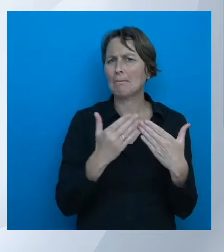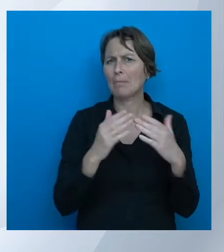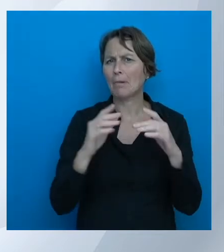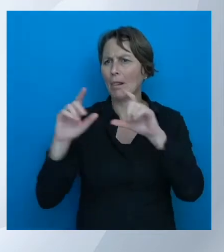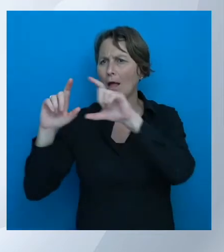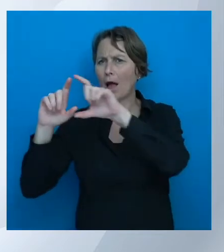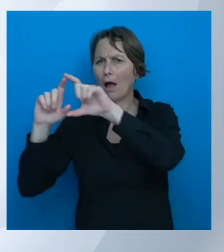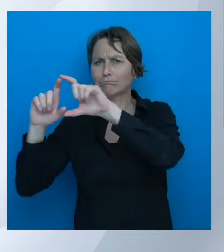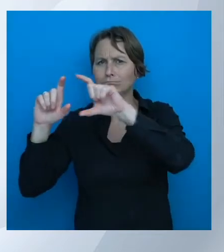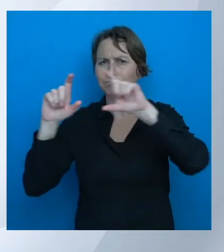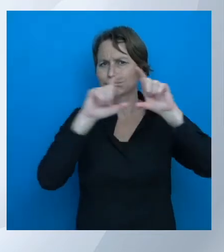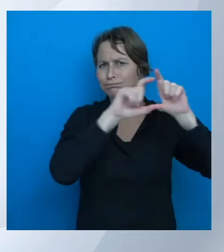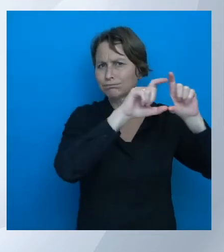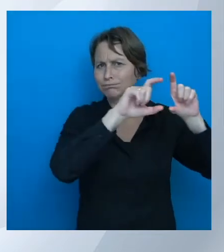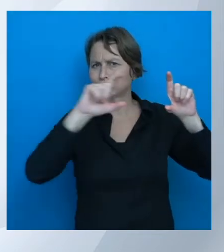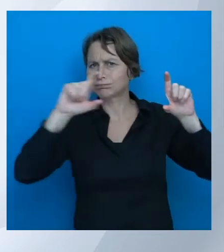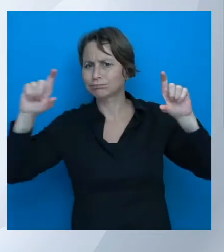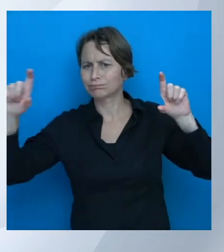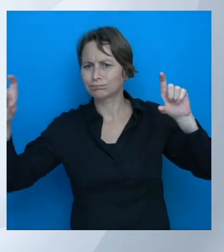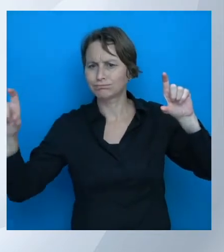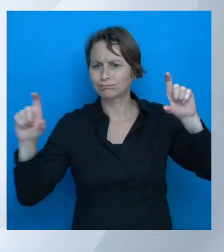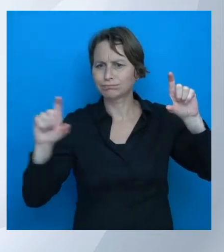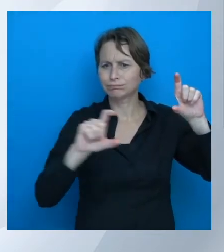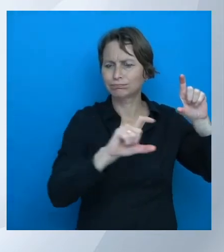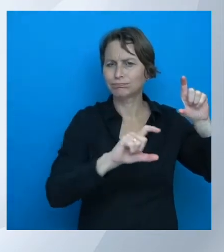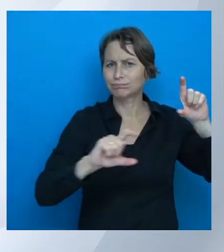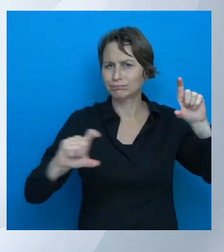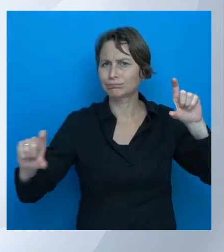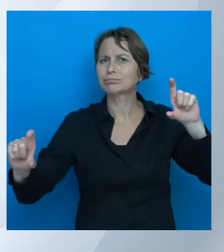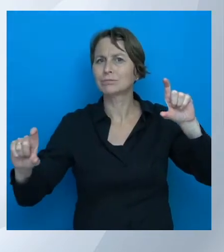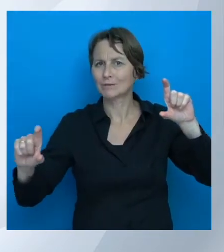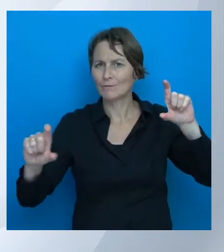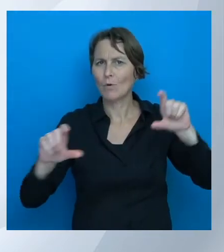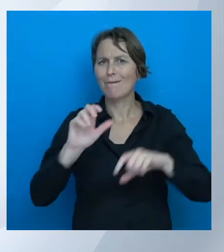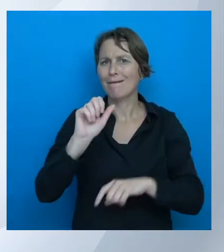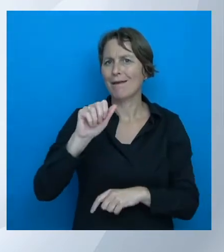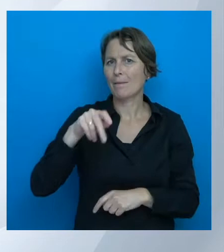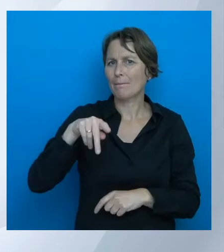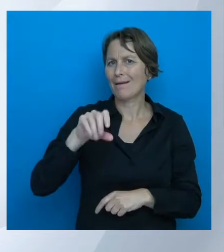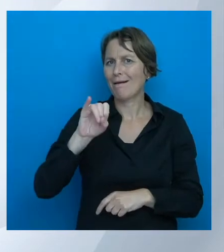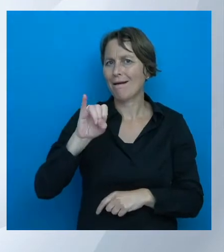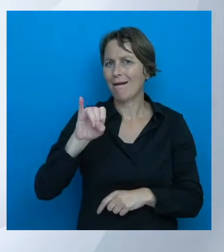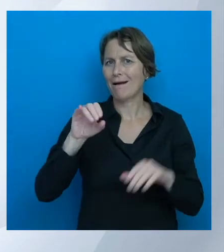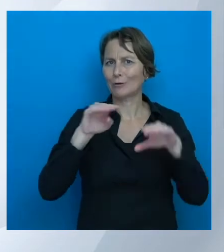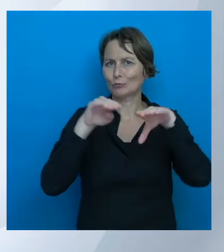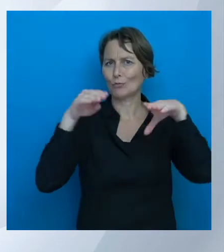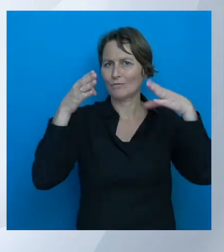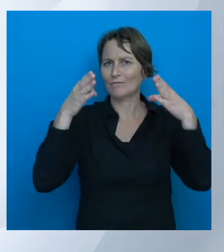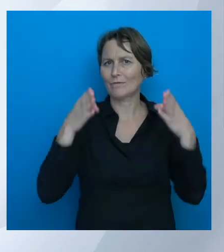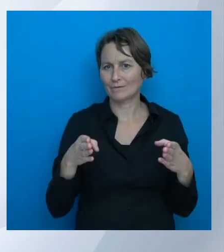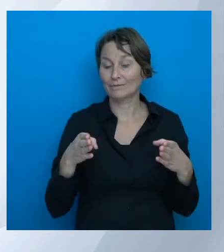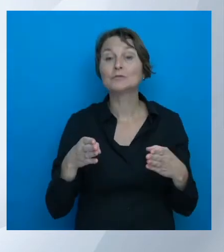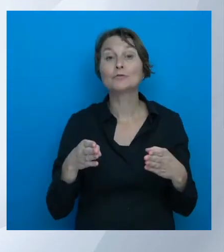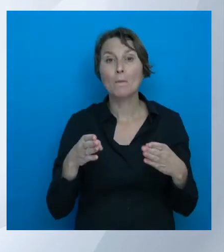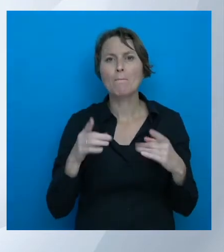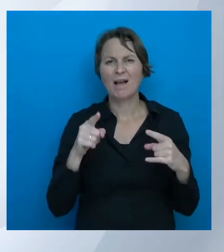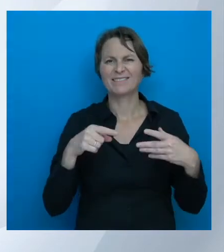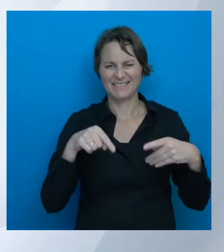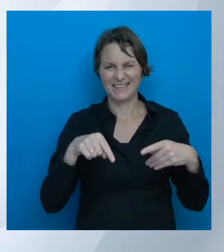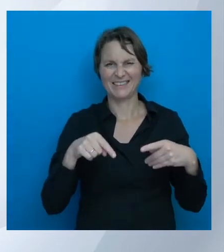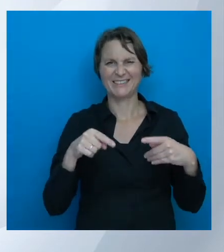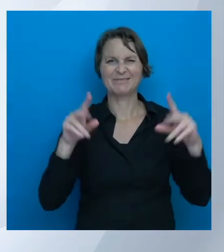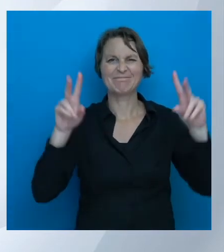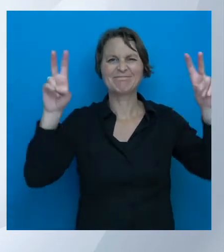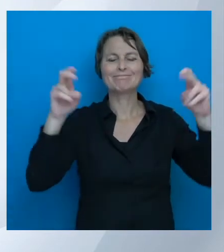version of the API server. More is going on, but this is what we should know to talk about Gatekeeper. When